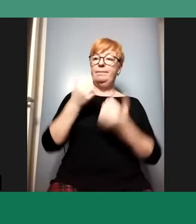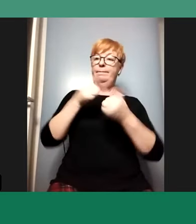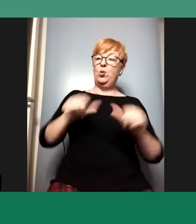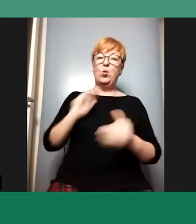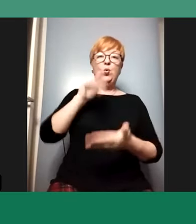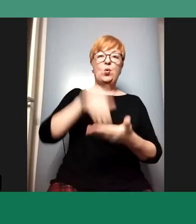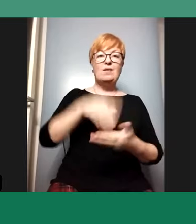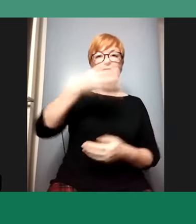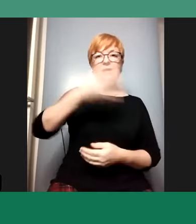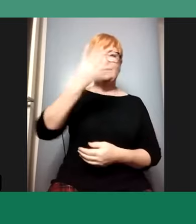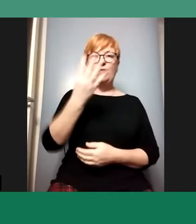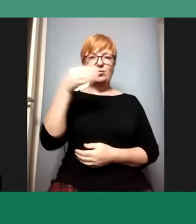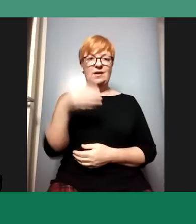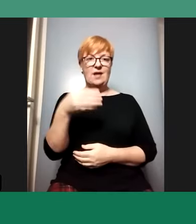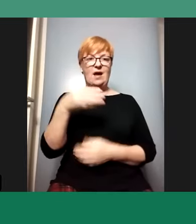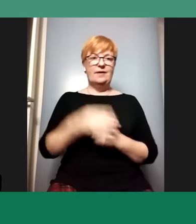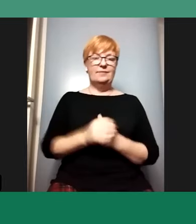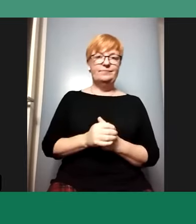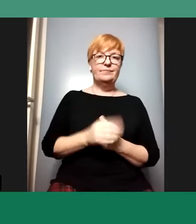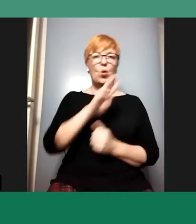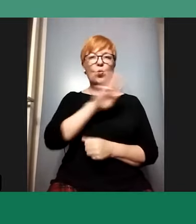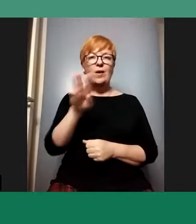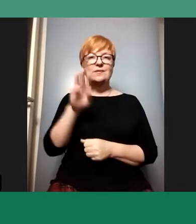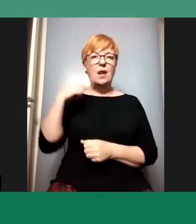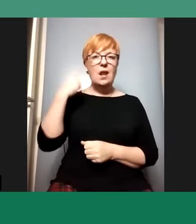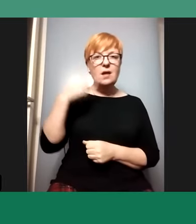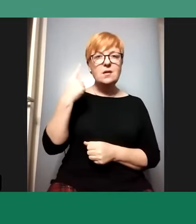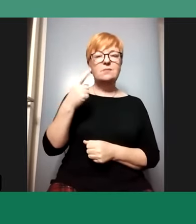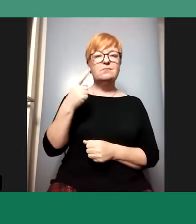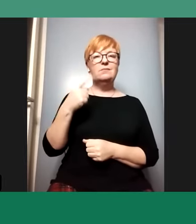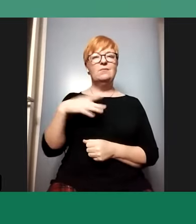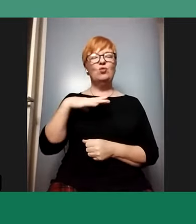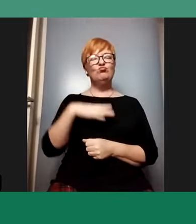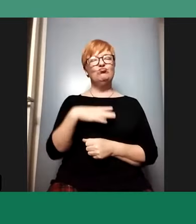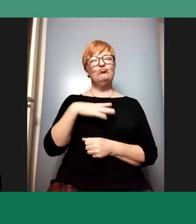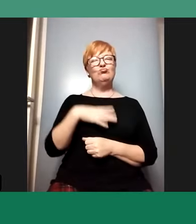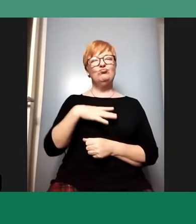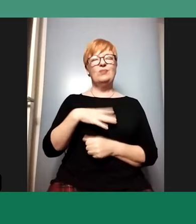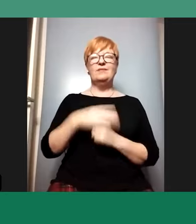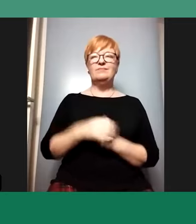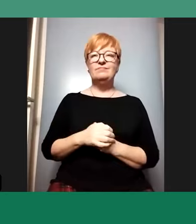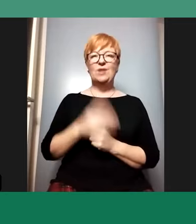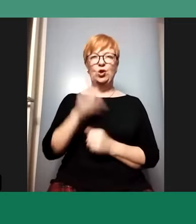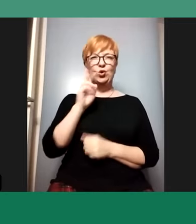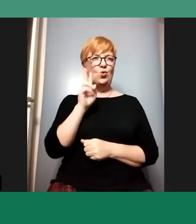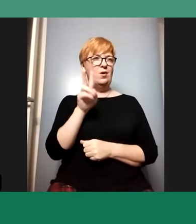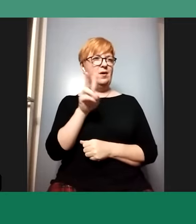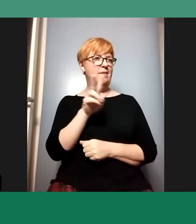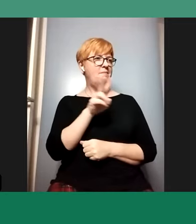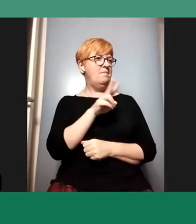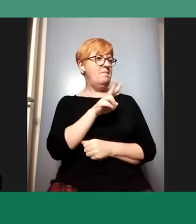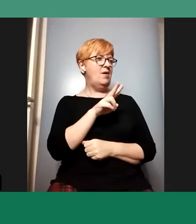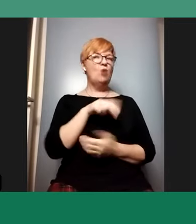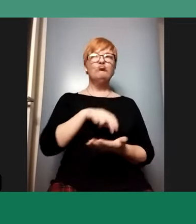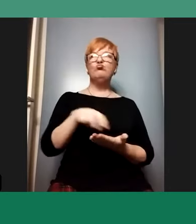1949. West London jaw grind. Take it easy. We saw him, you saw him, walking along the